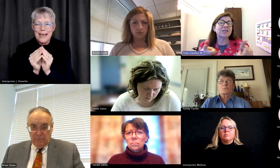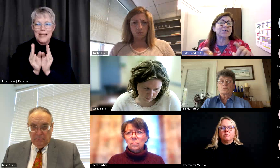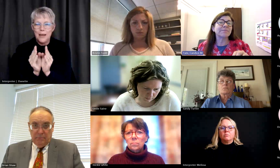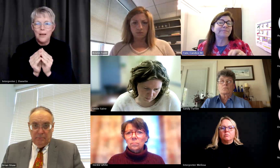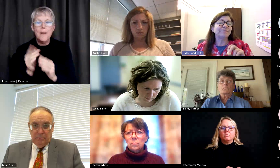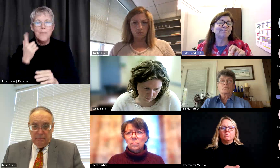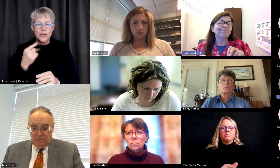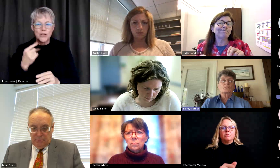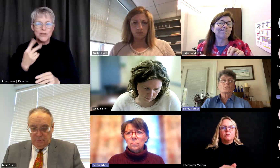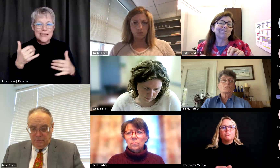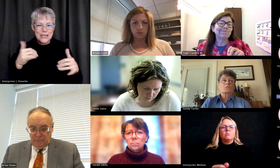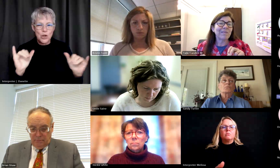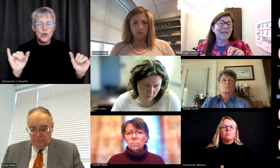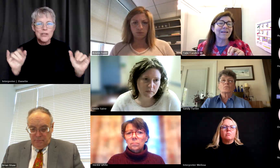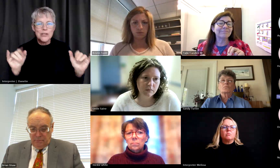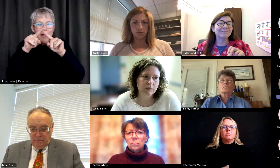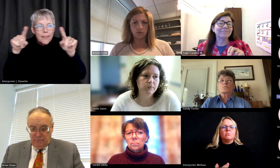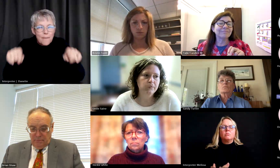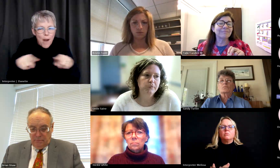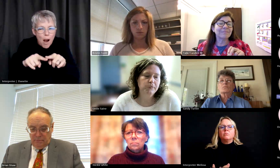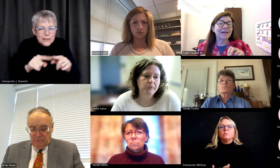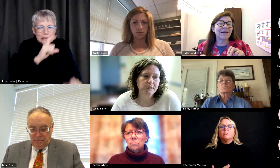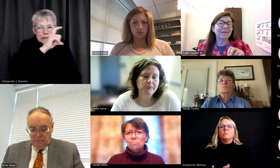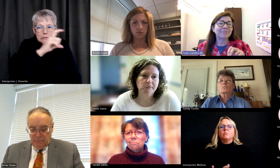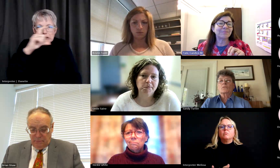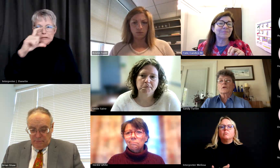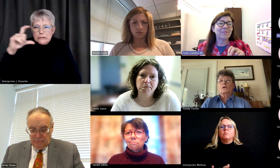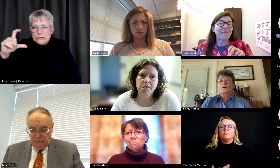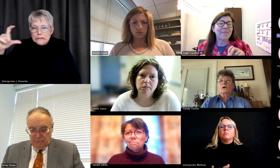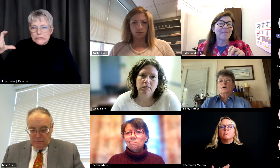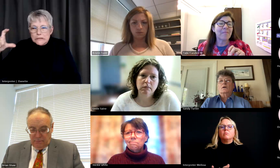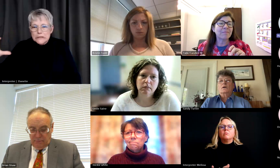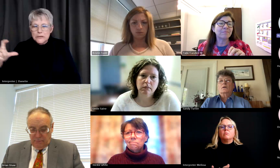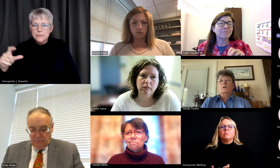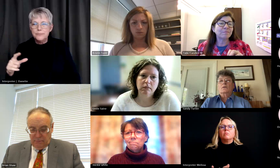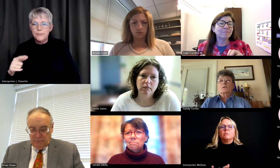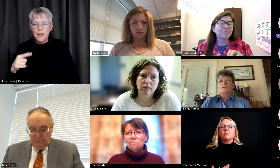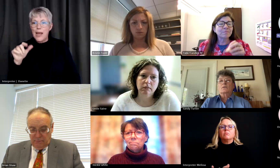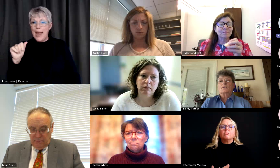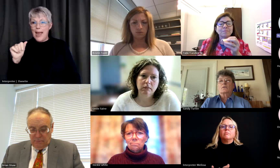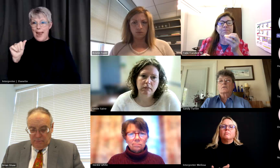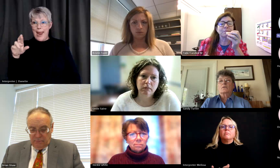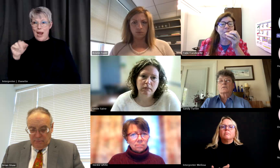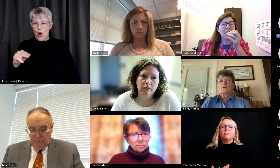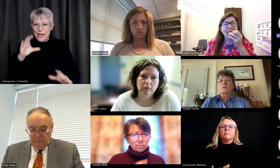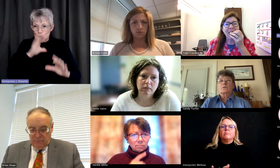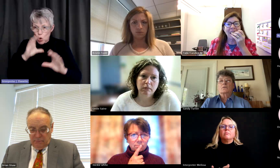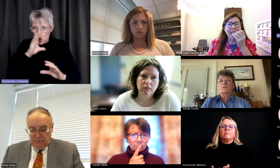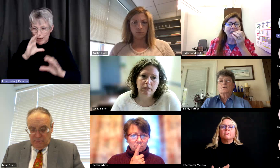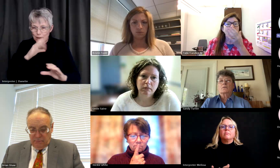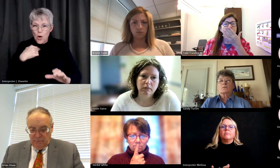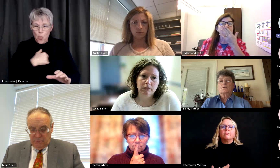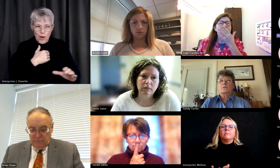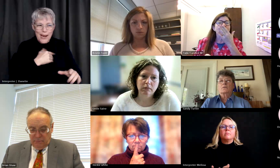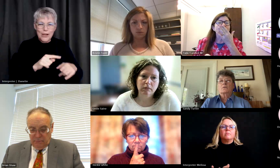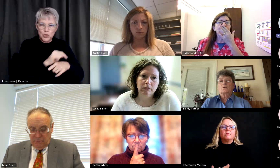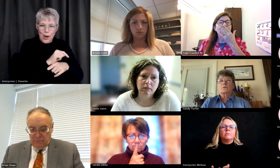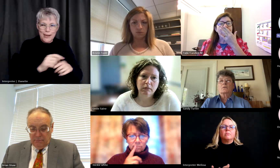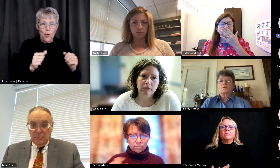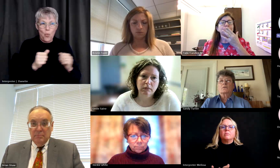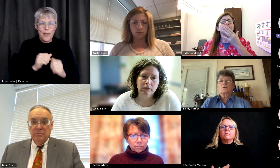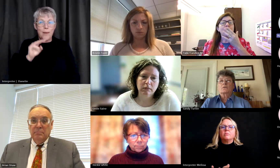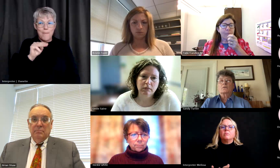boxes. Oh, yeah, I don't know then. Yeah. I'm looking, And we had a training with our Microsoft rep,